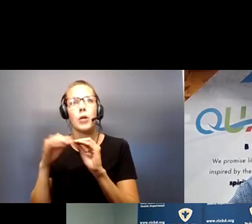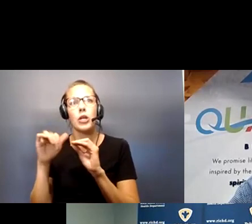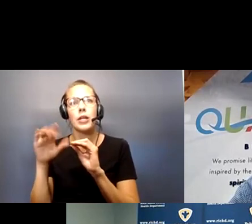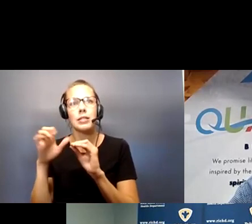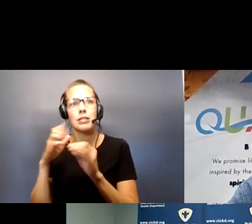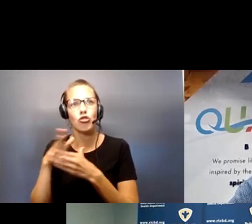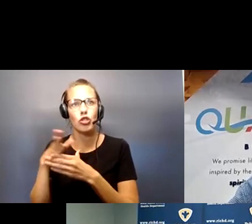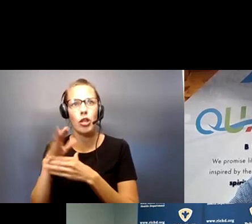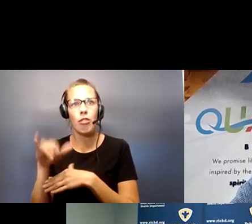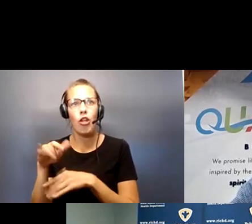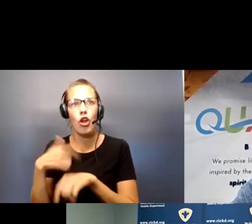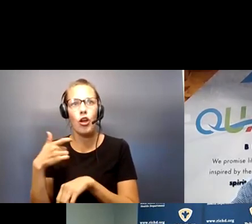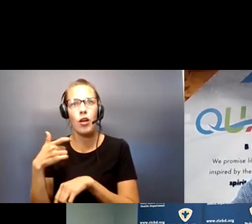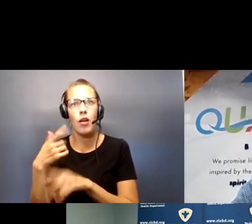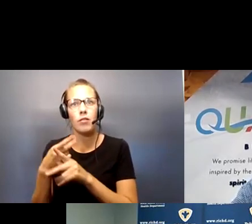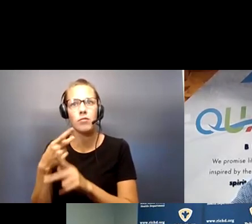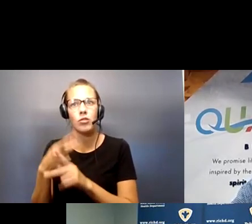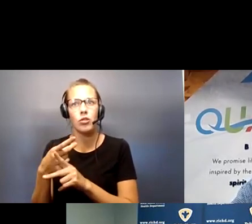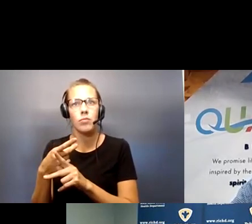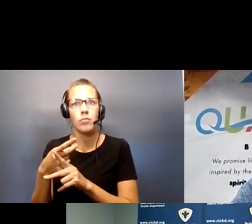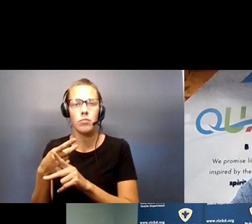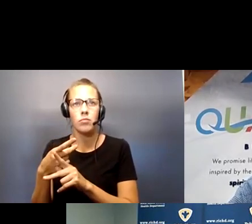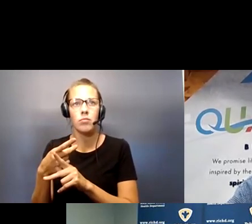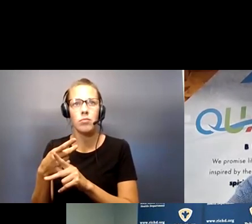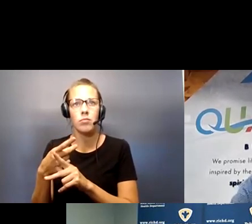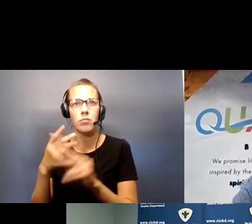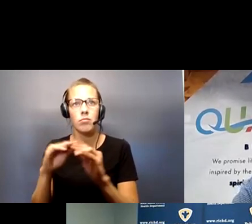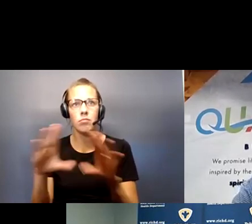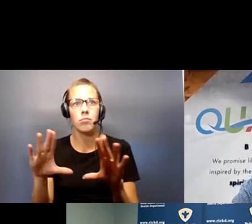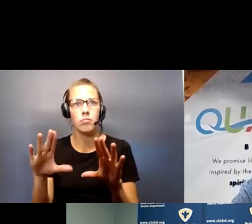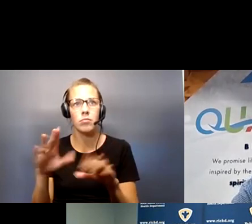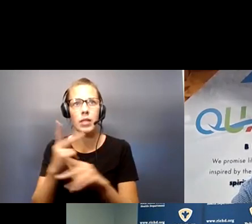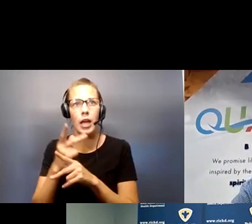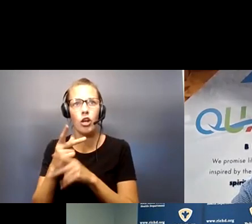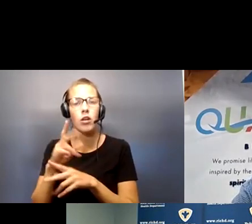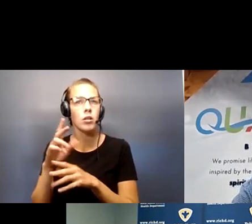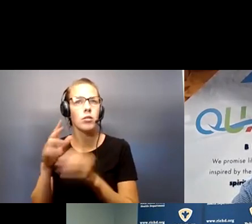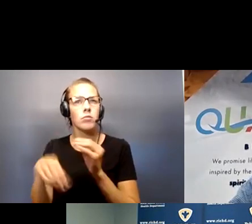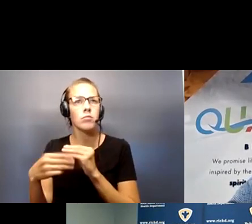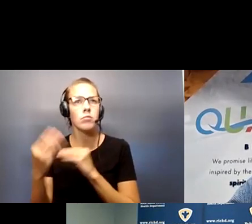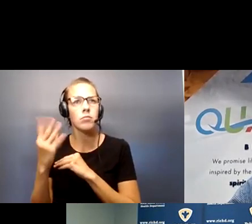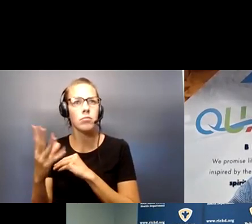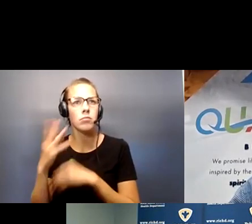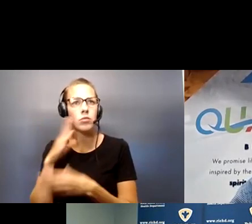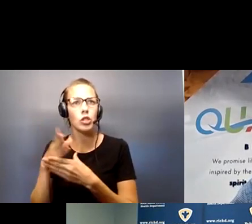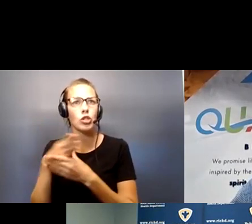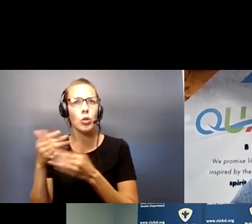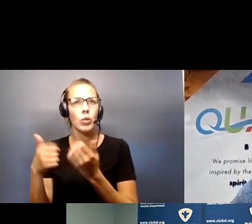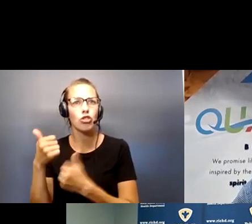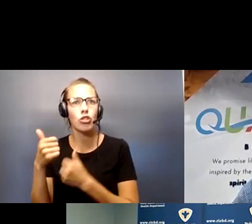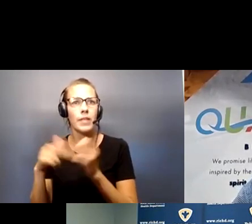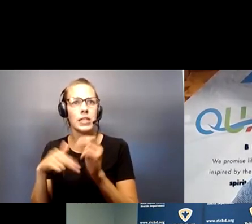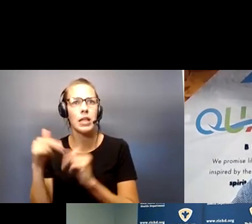did share that it was an outbreak in a long-term care facility. Is there any additional information you could share on that? I